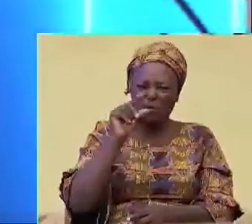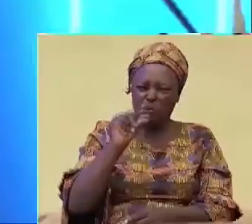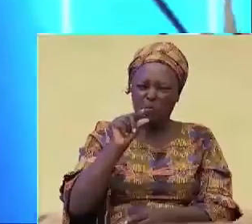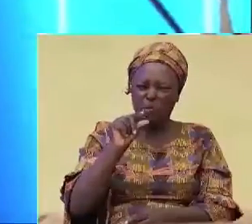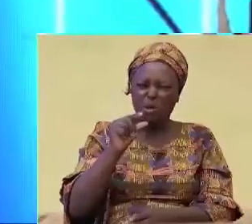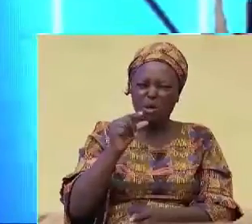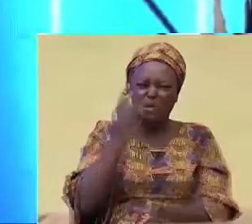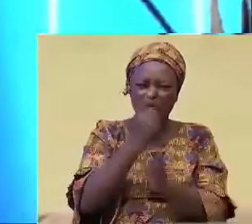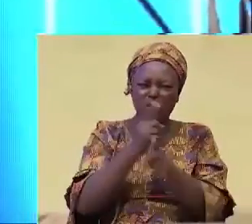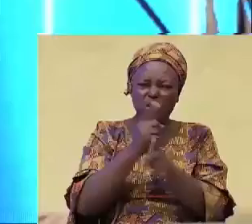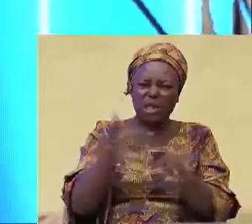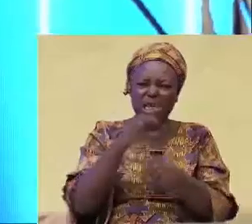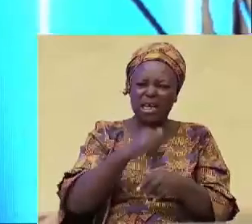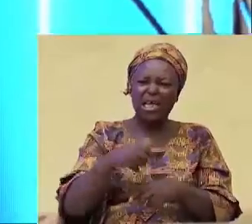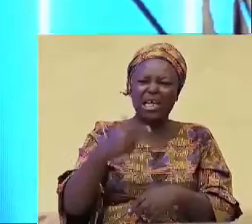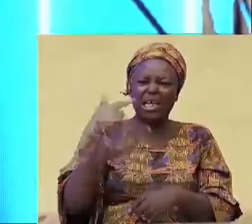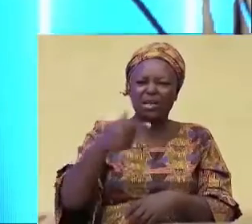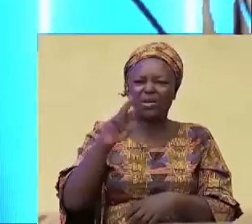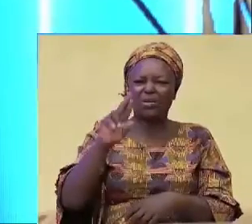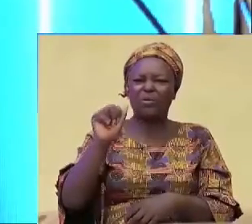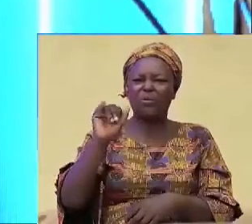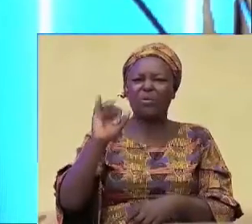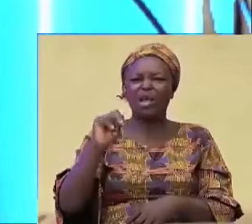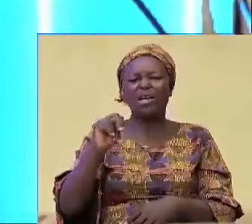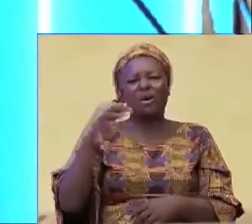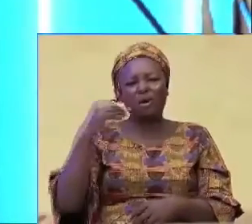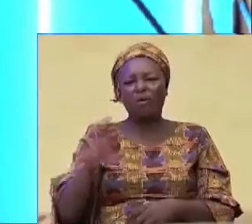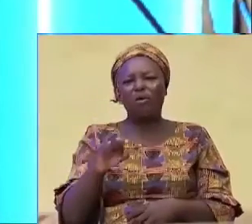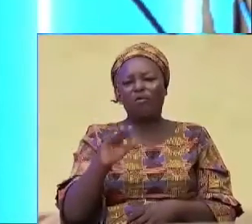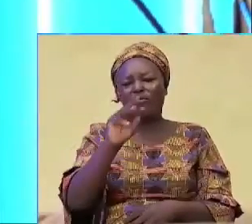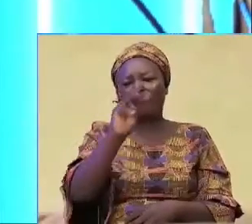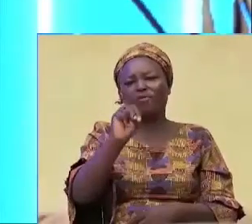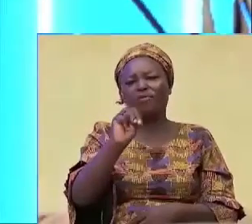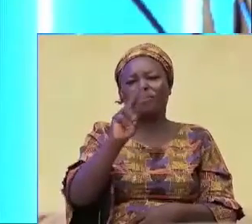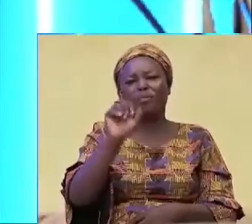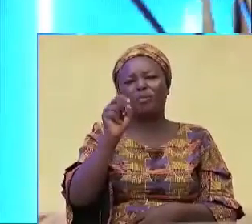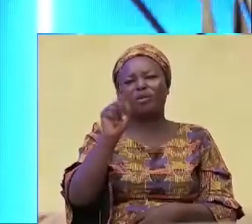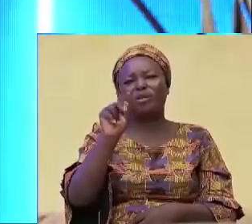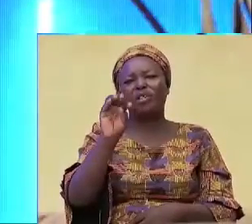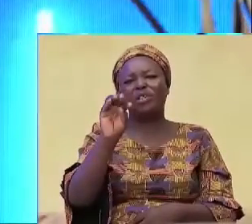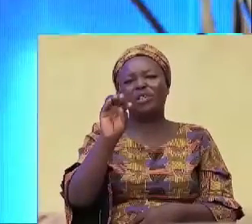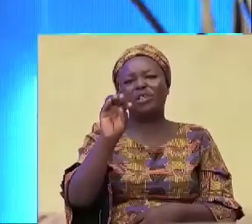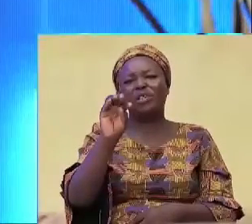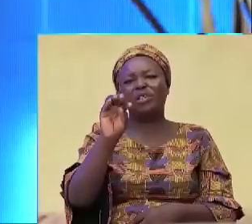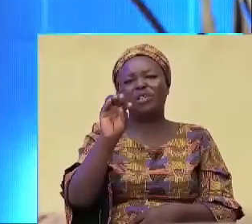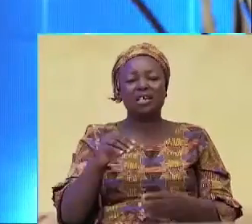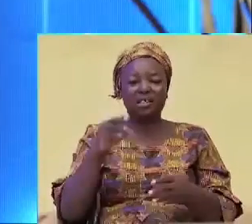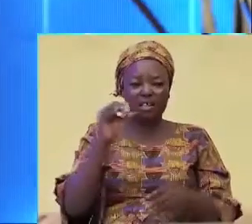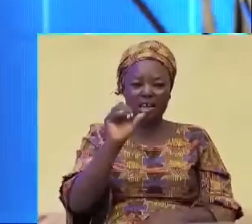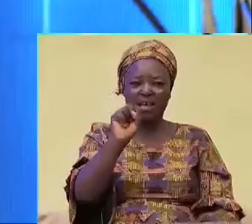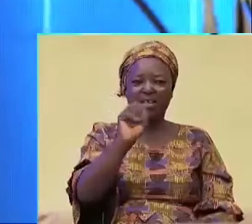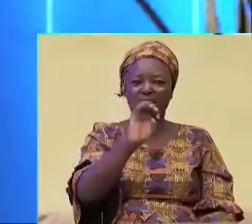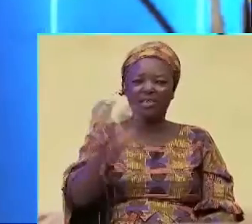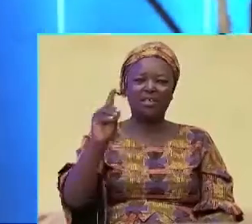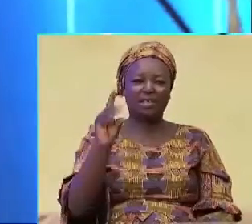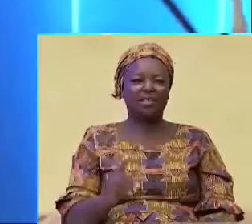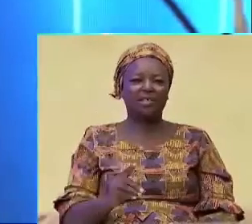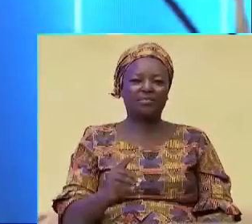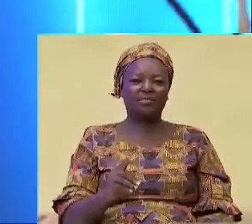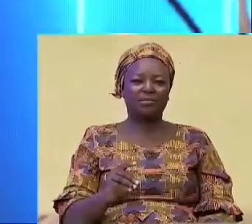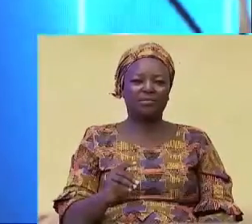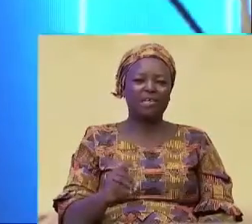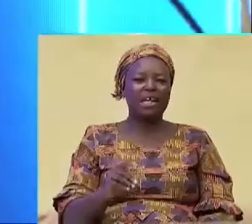mustard seed. As when a grain of sand is in your pocket, you're not feeling it, it's not